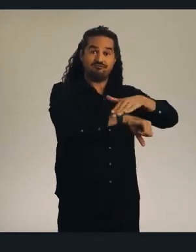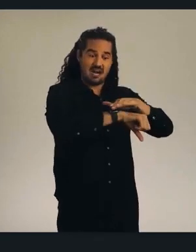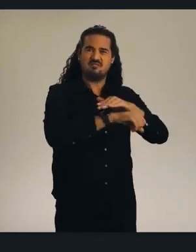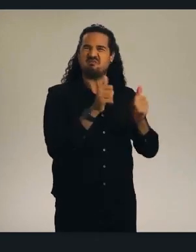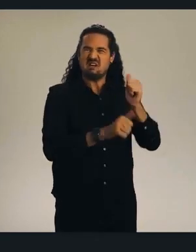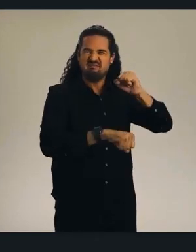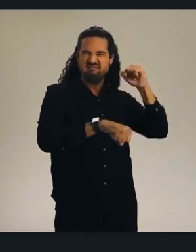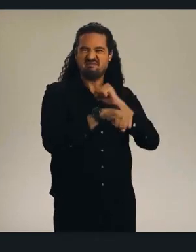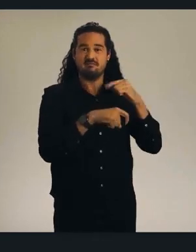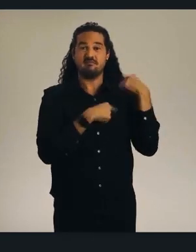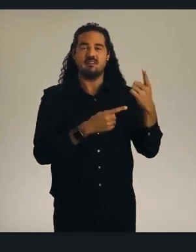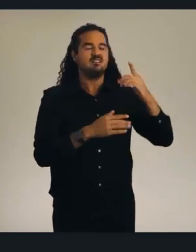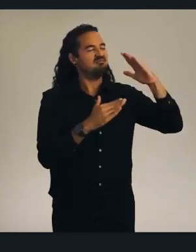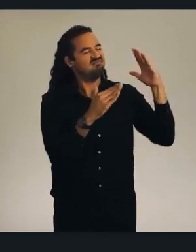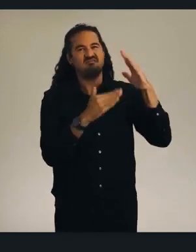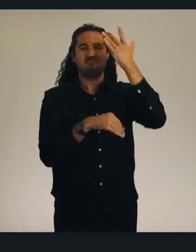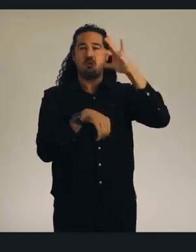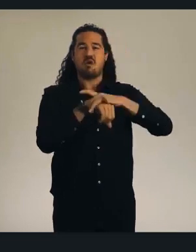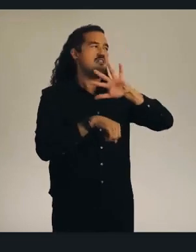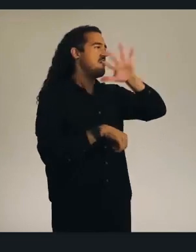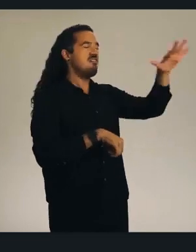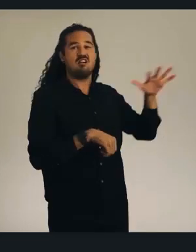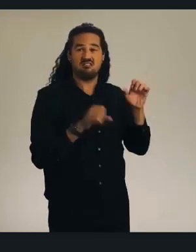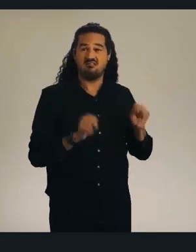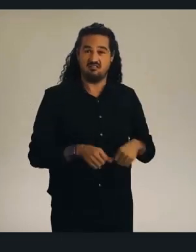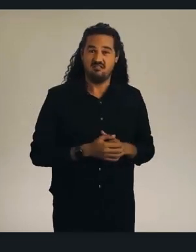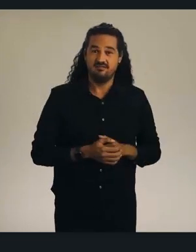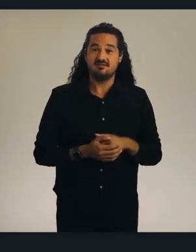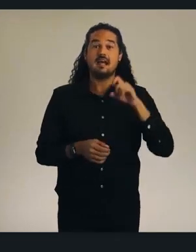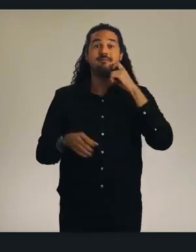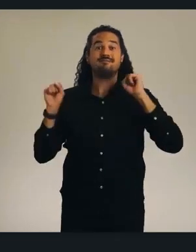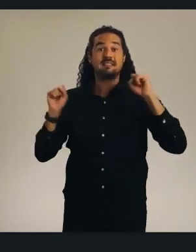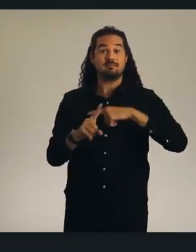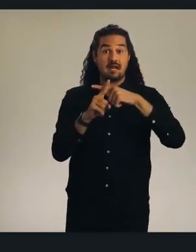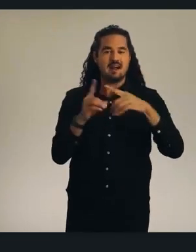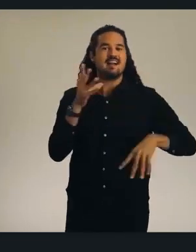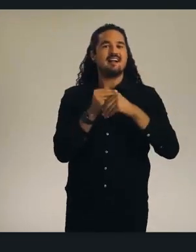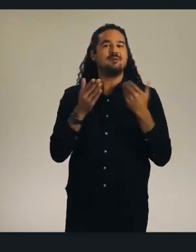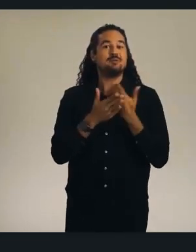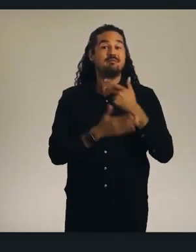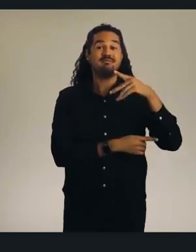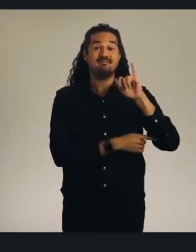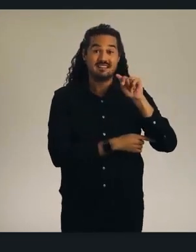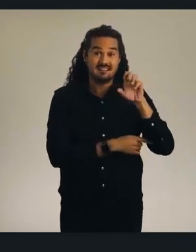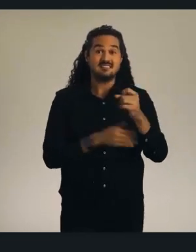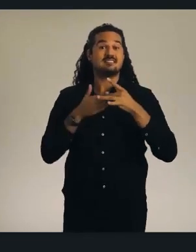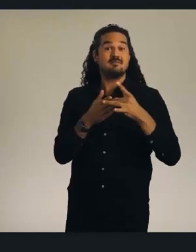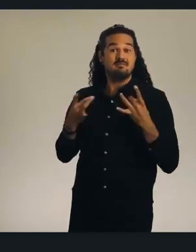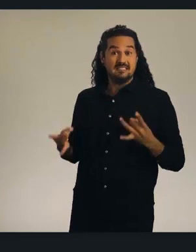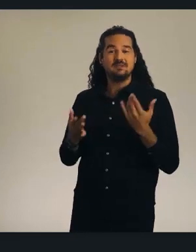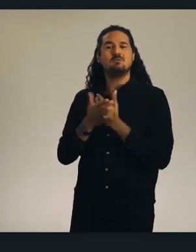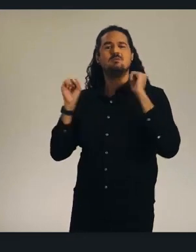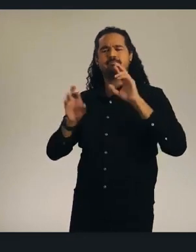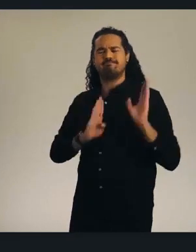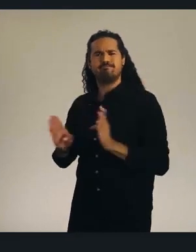ever. It's the best smartwatch in the world. An update to Apple Fitness Plus, adding Pilates and guided meditation, a new workout to get you ready for snow